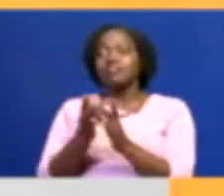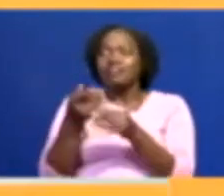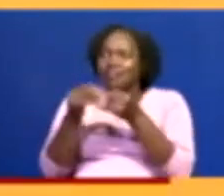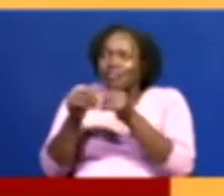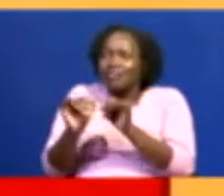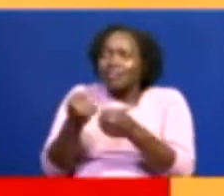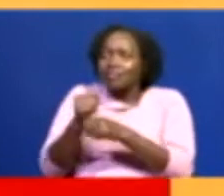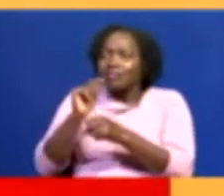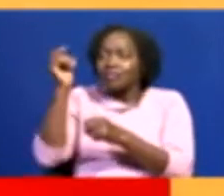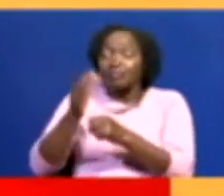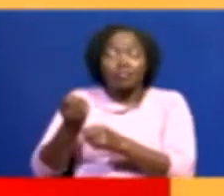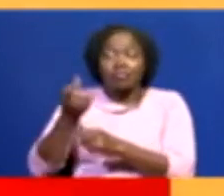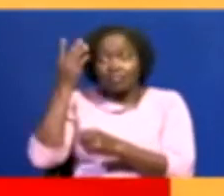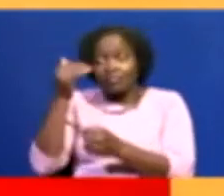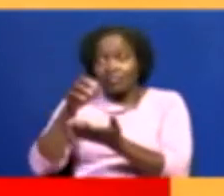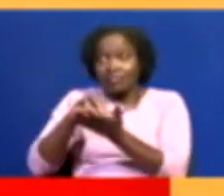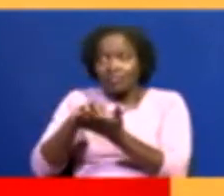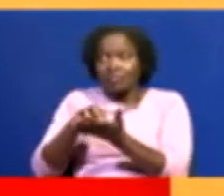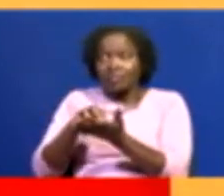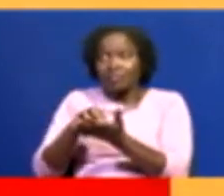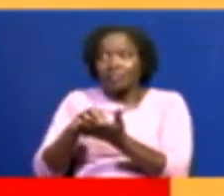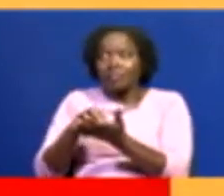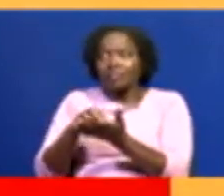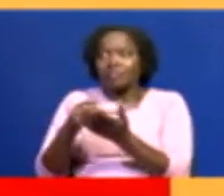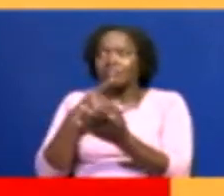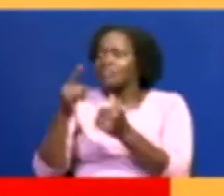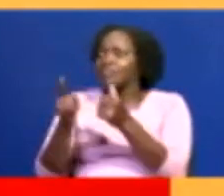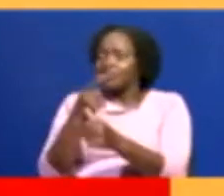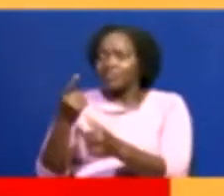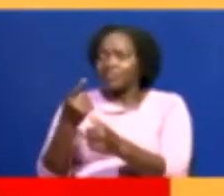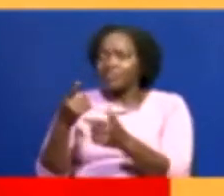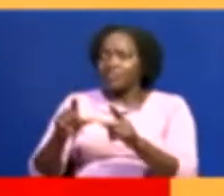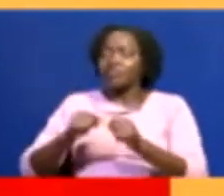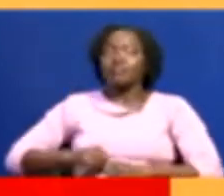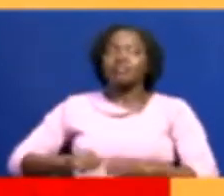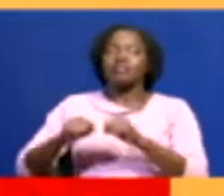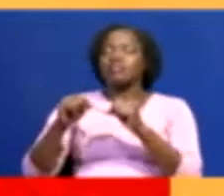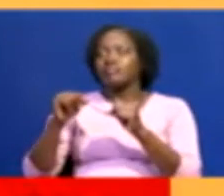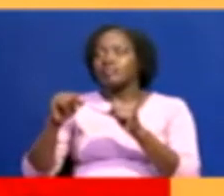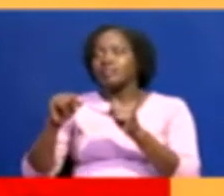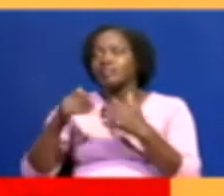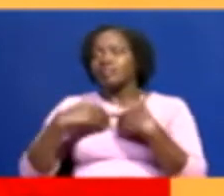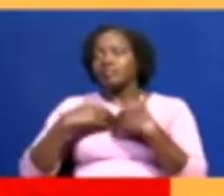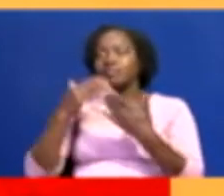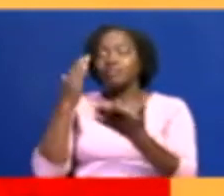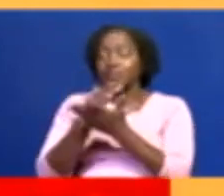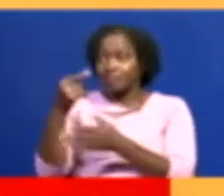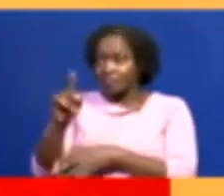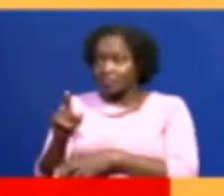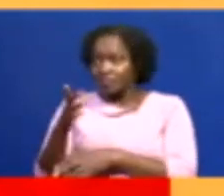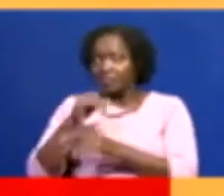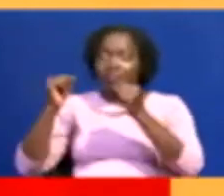tried to make Kenyans understand why the situation is as it is. Mm-hmm. So first of all, let us be able to have our facts right, and let